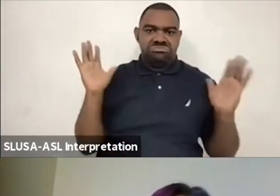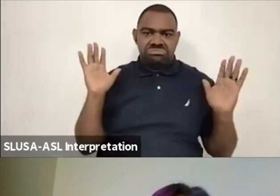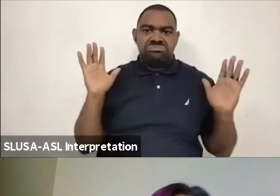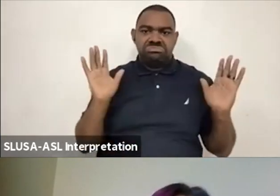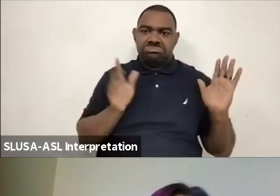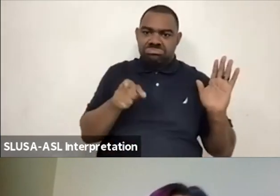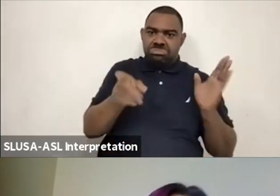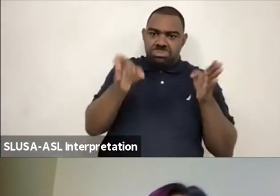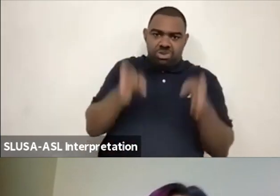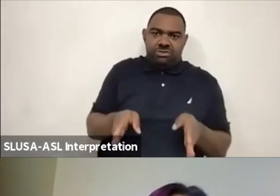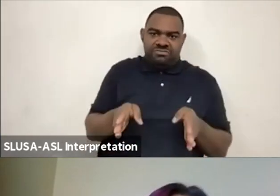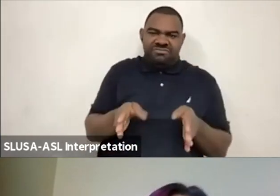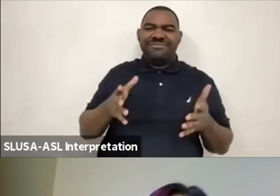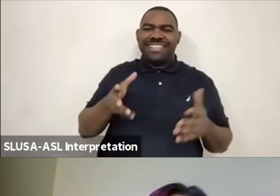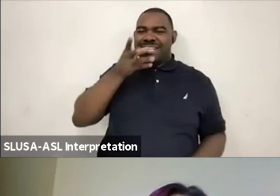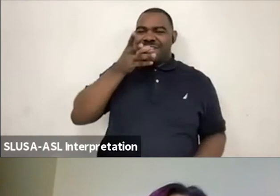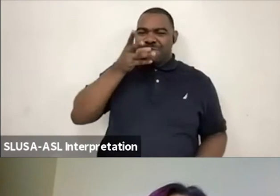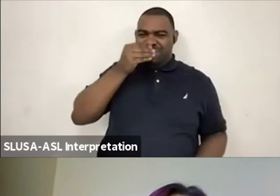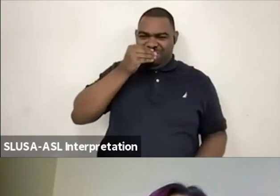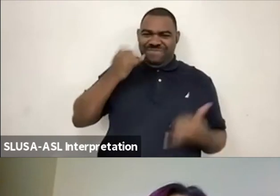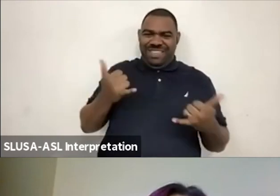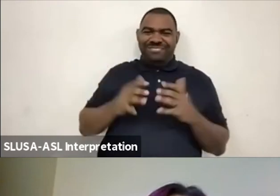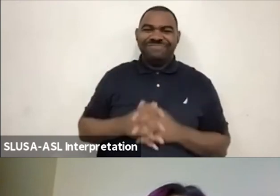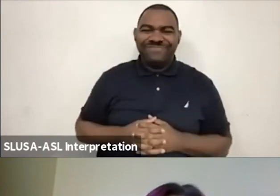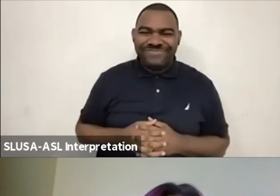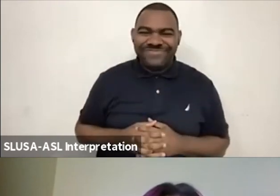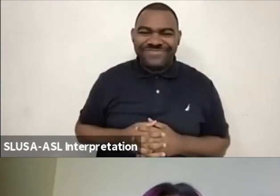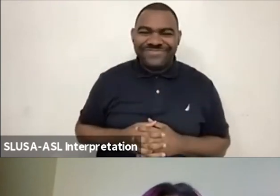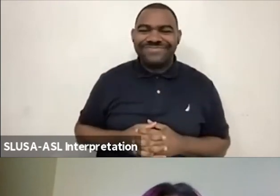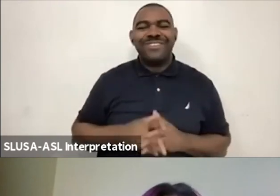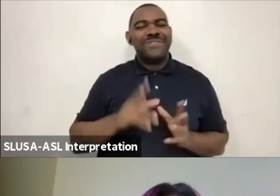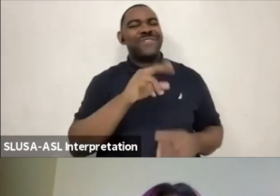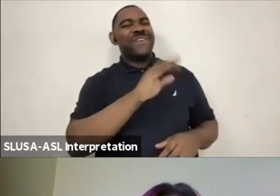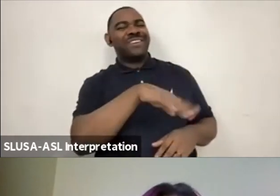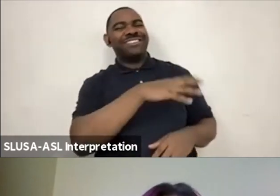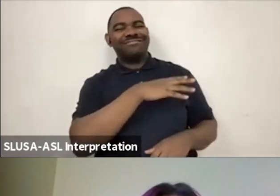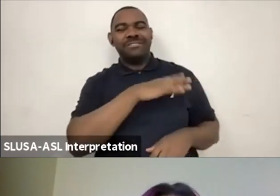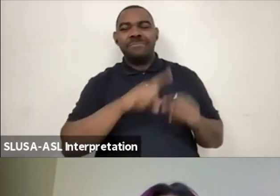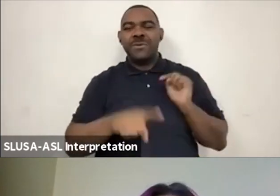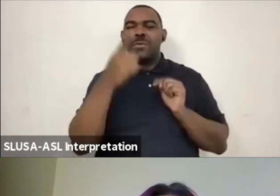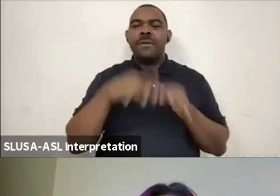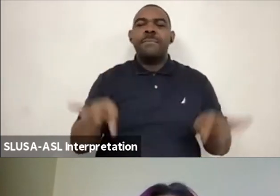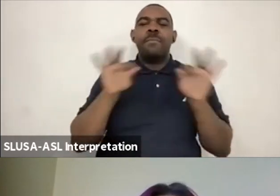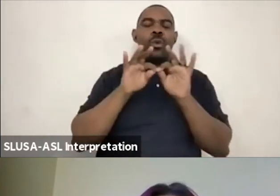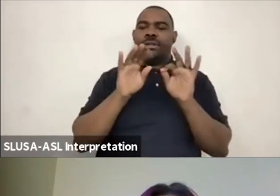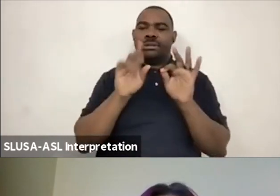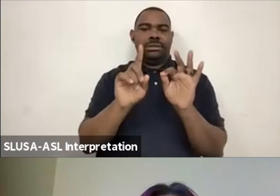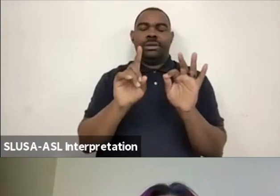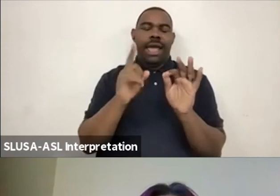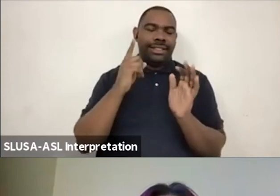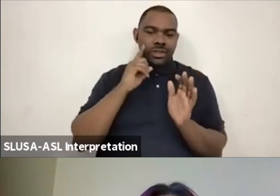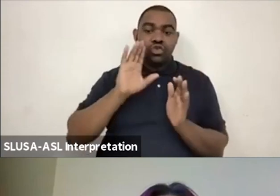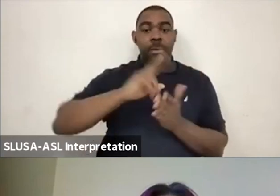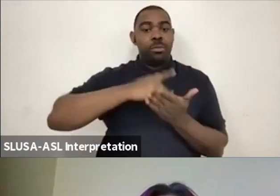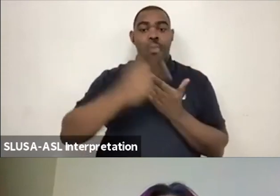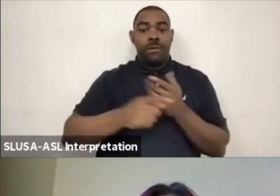that. And now I'll hush. No, what an important and key tenet, I think, of your program